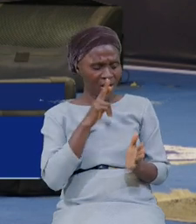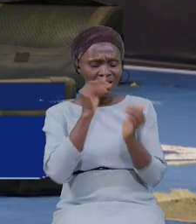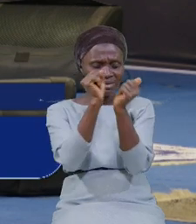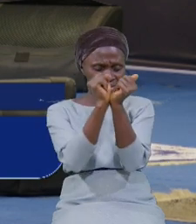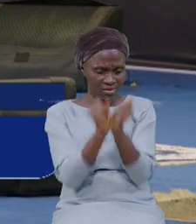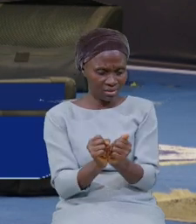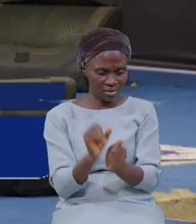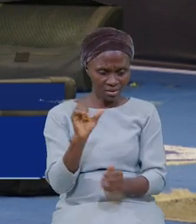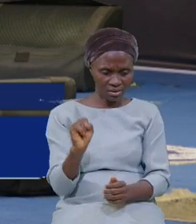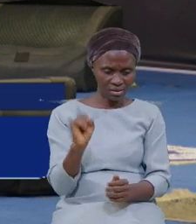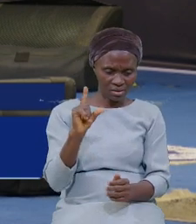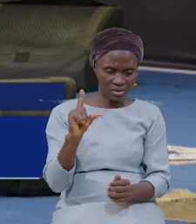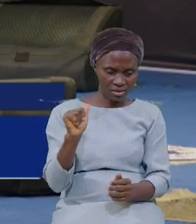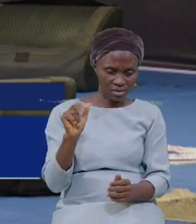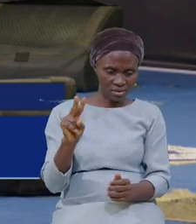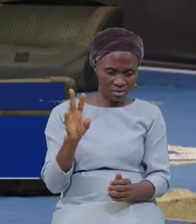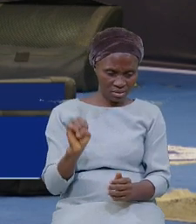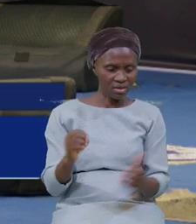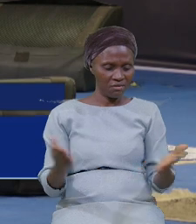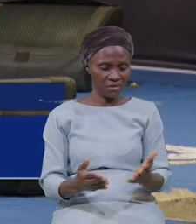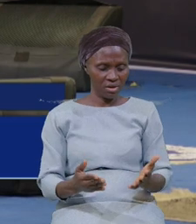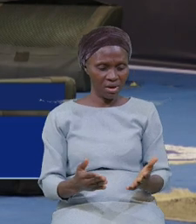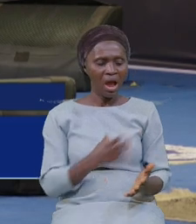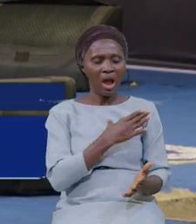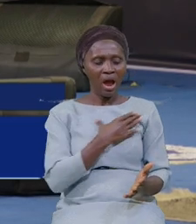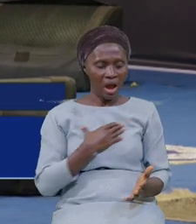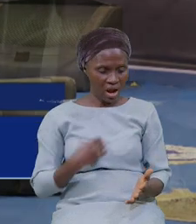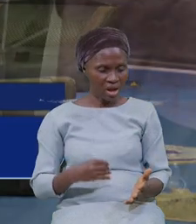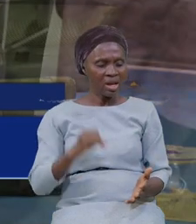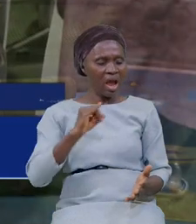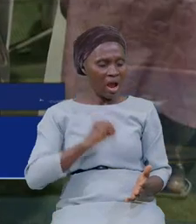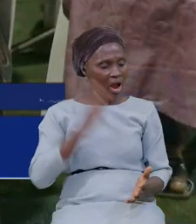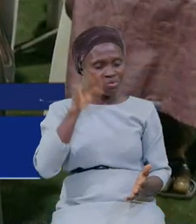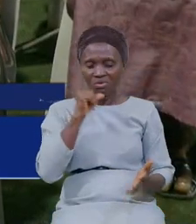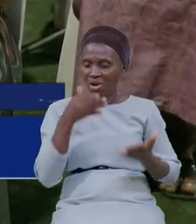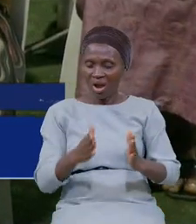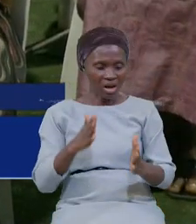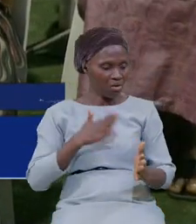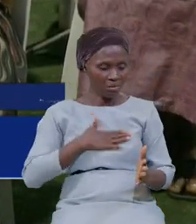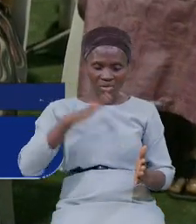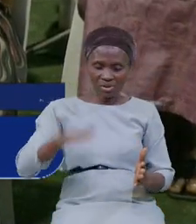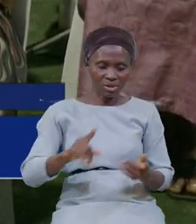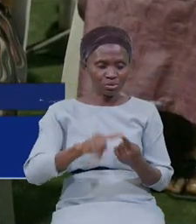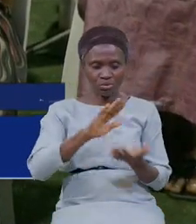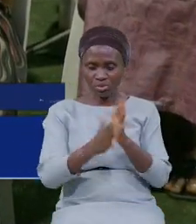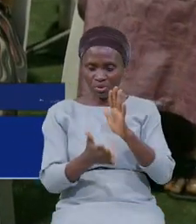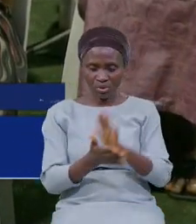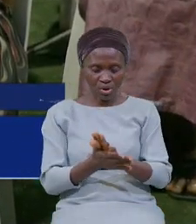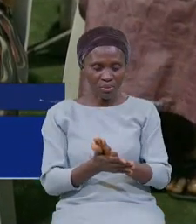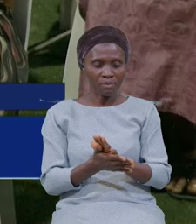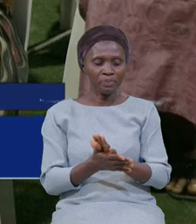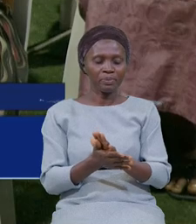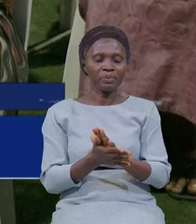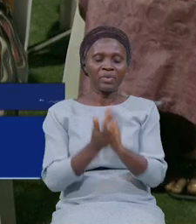His heart had been transformed. We're here. We're bound up in this dungeon. And